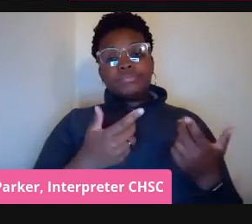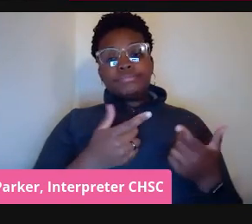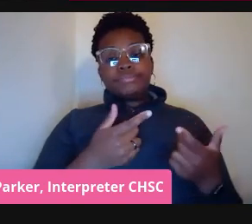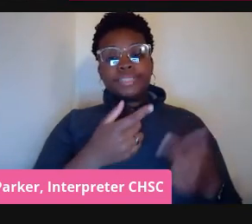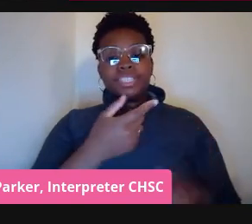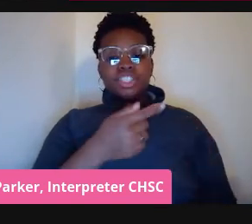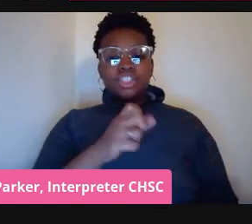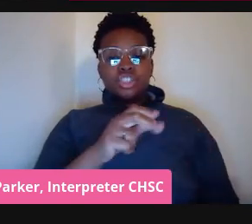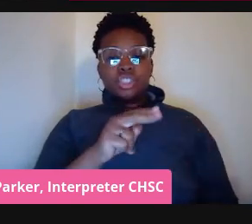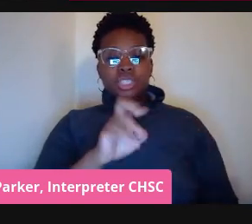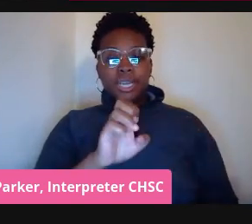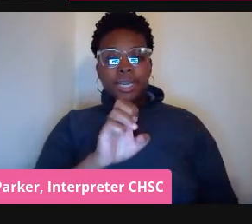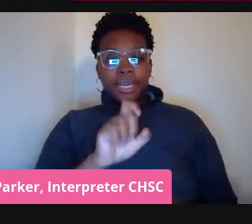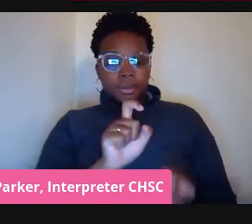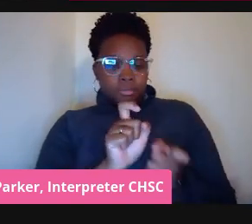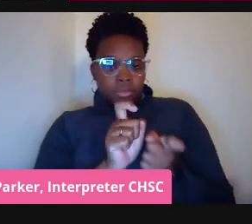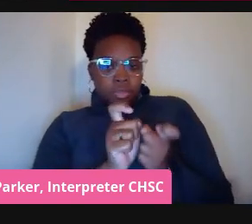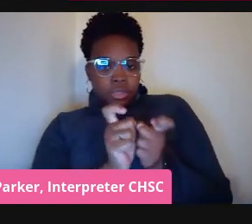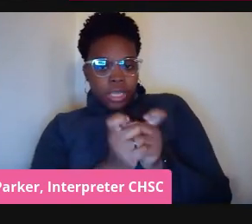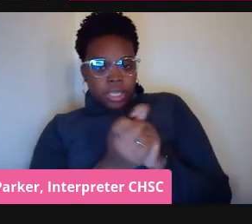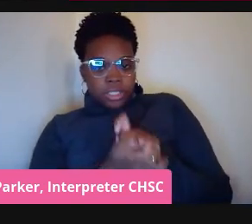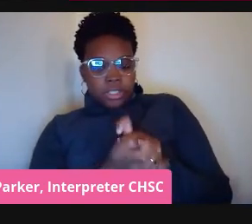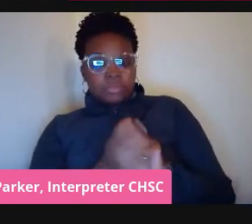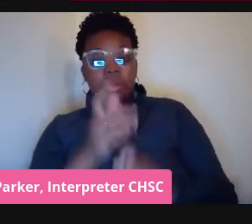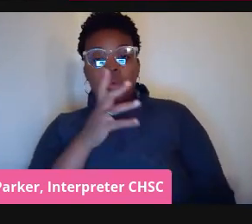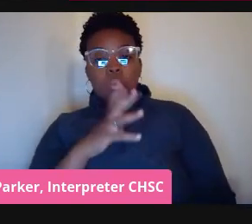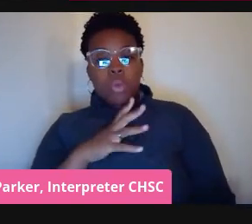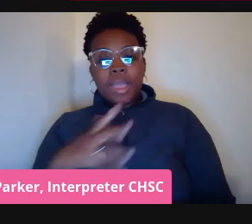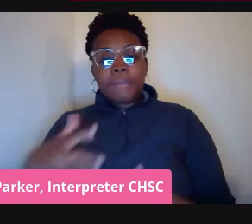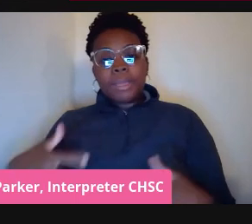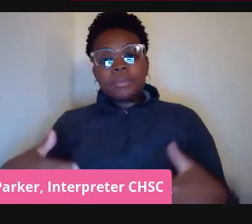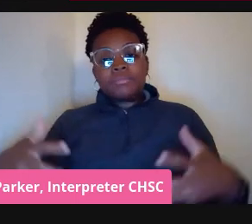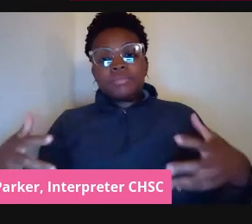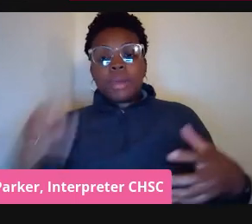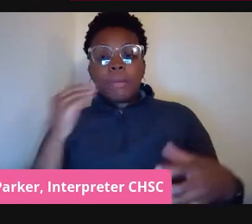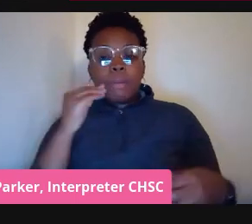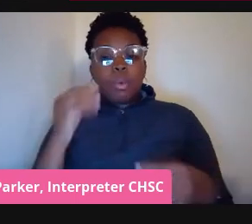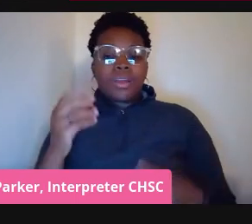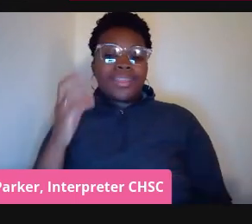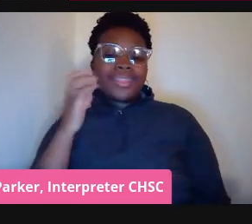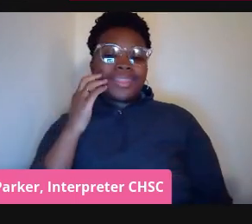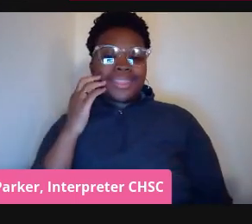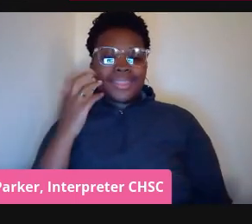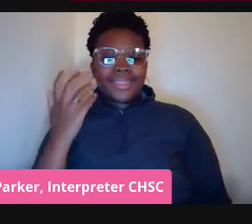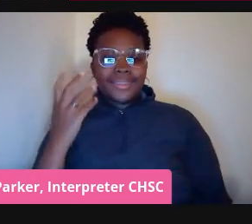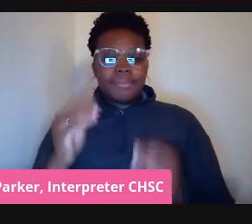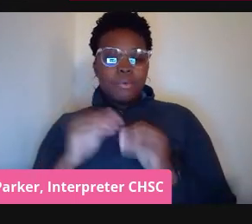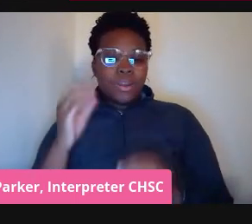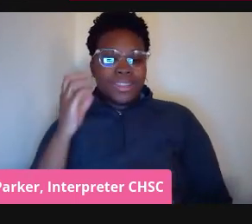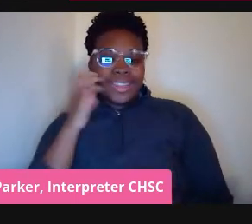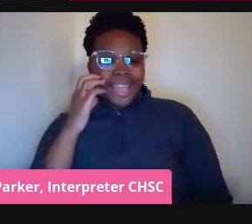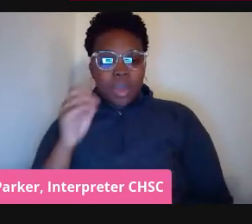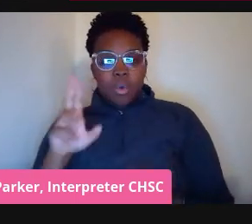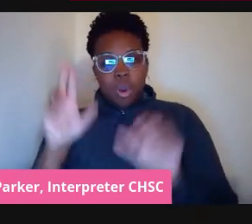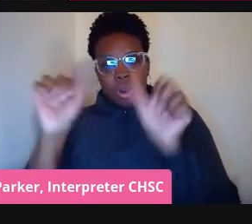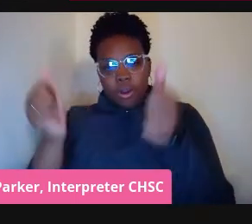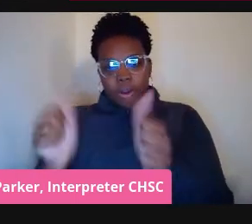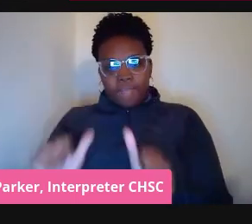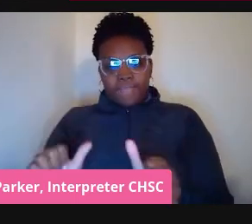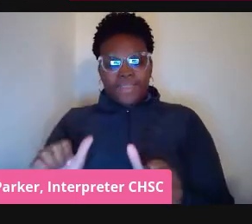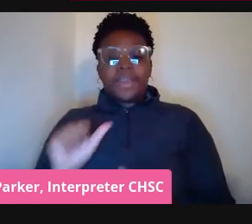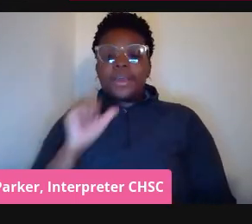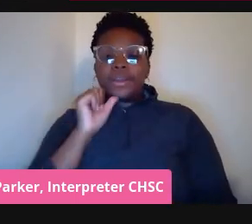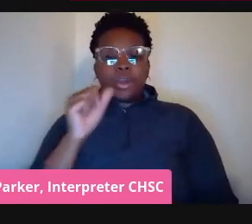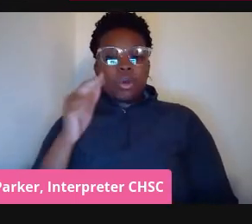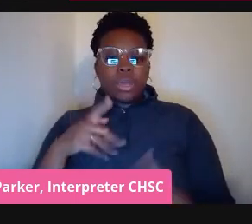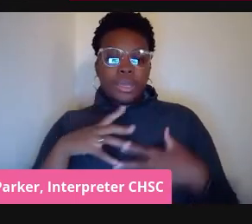So for women who might be on the heavier side or the curvier side, you know, don't fall into depression because you're a little bit bigger and you